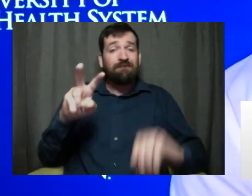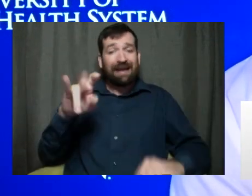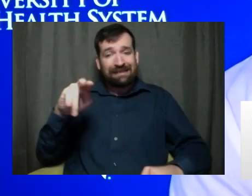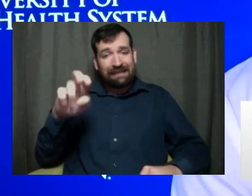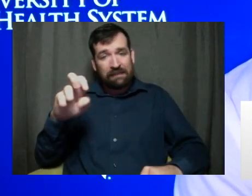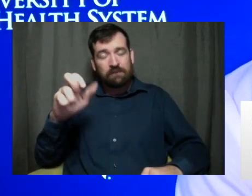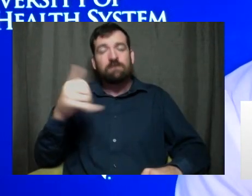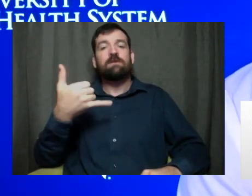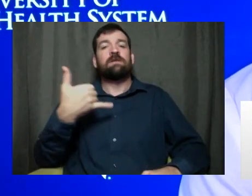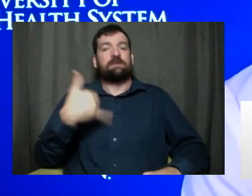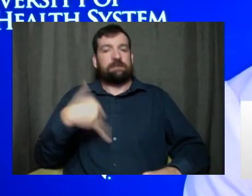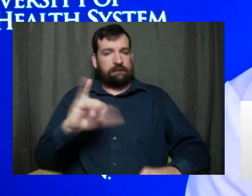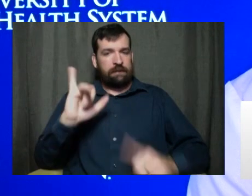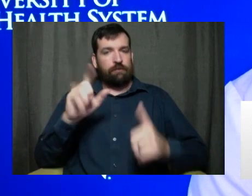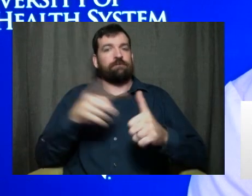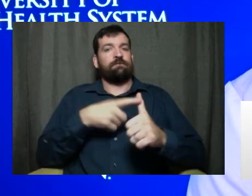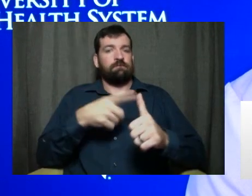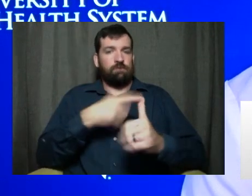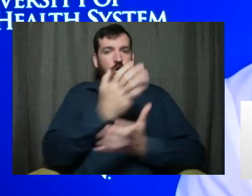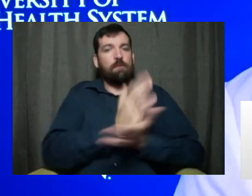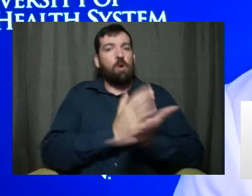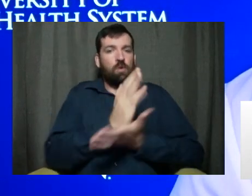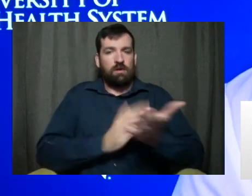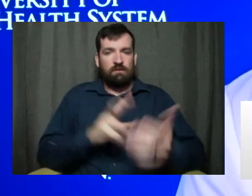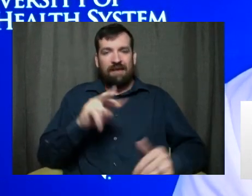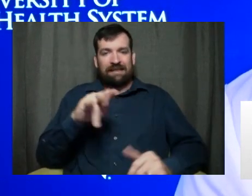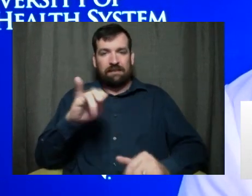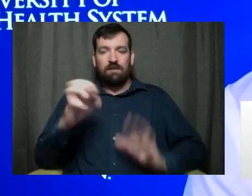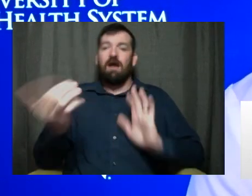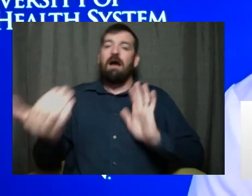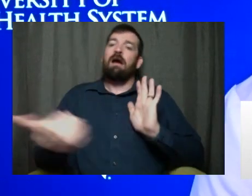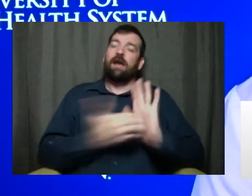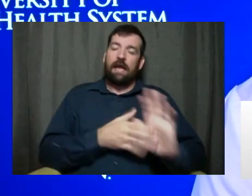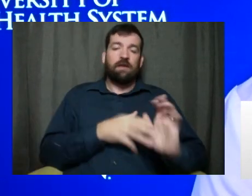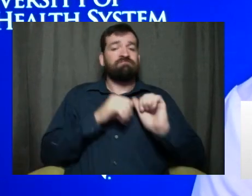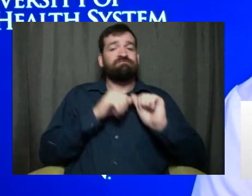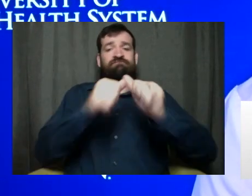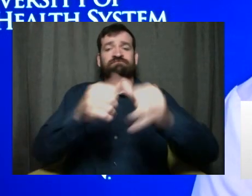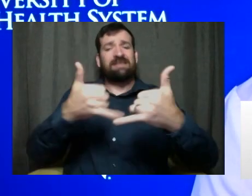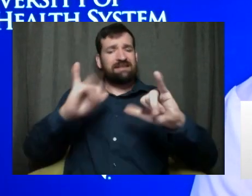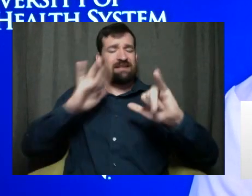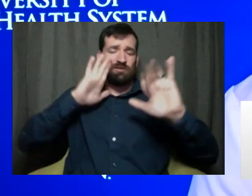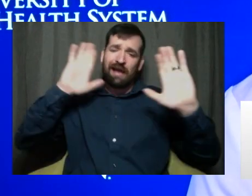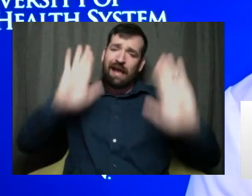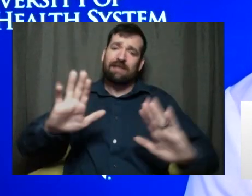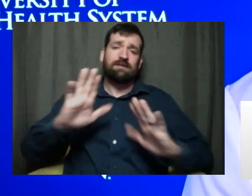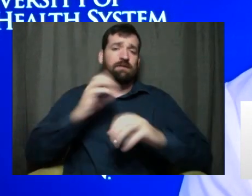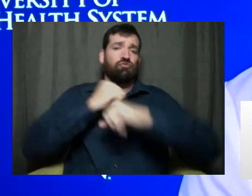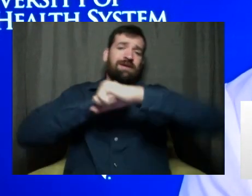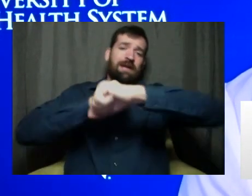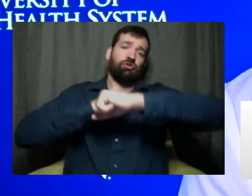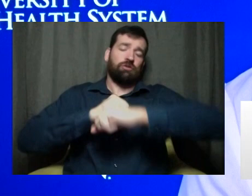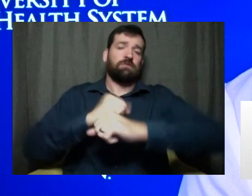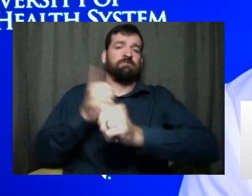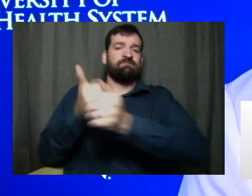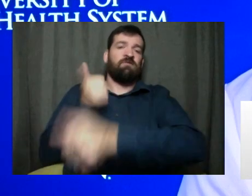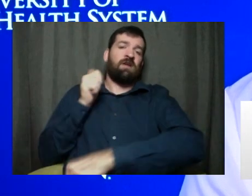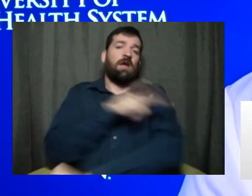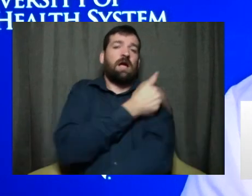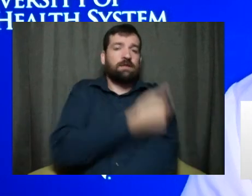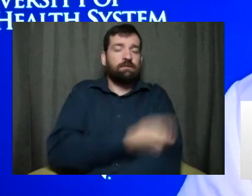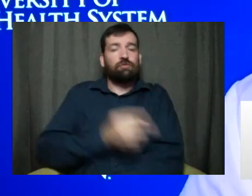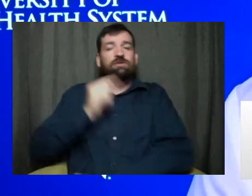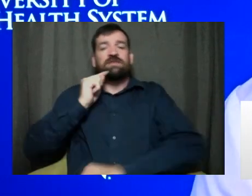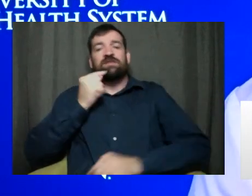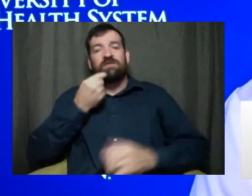that original component vaccine, which again has continued to provide excellent protection against hospitalization, severe disease, and death